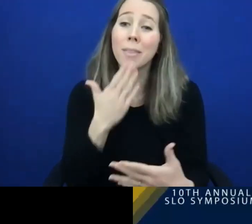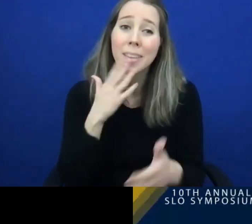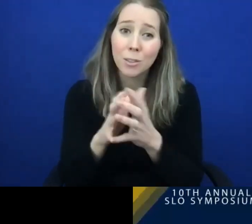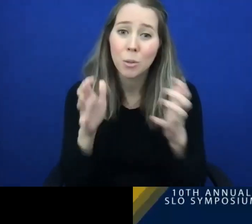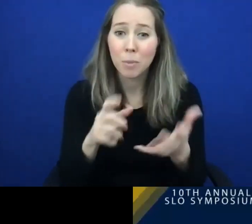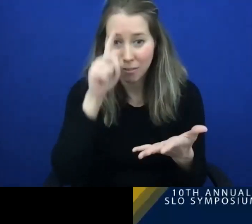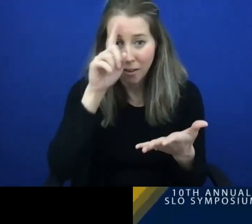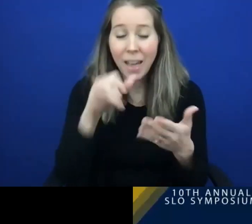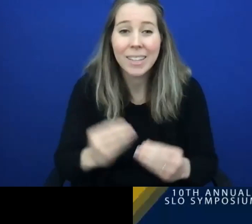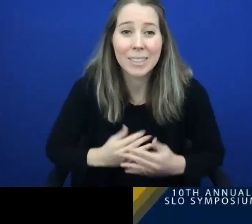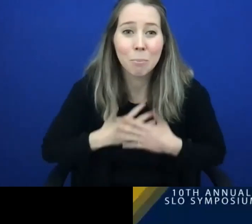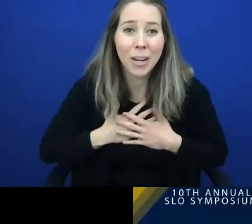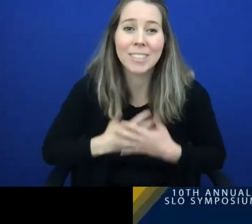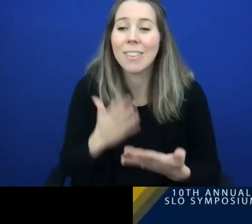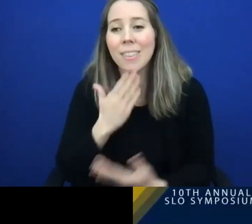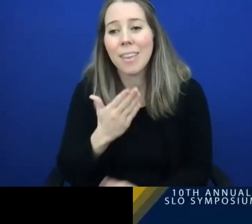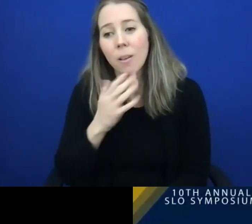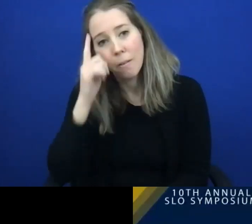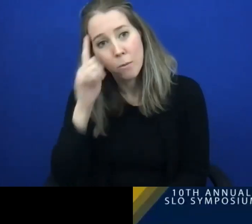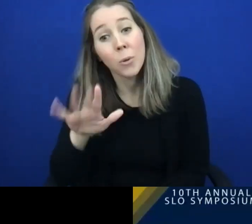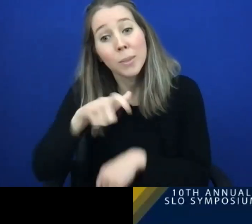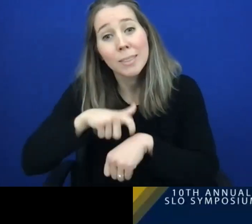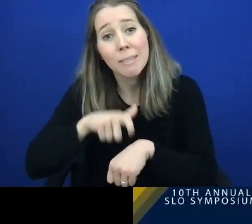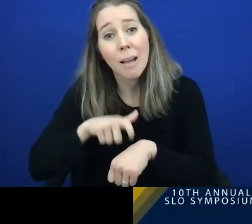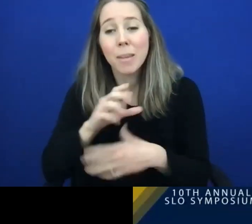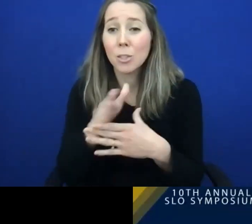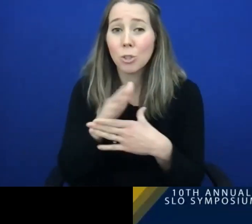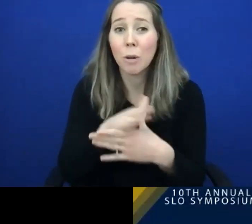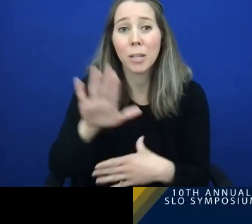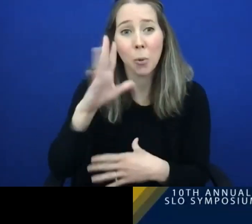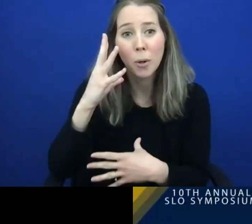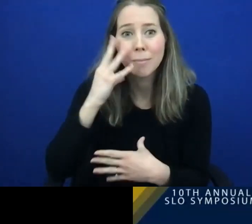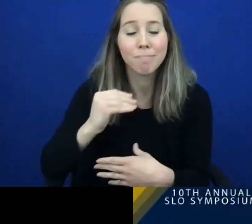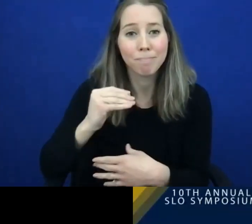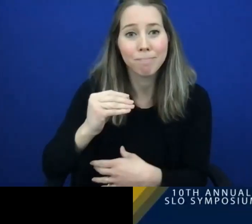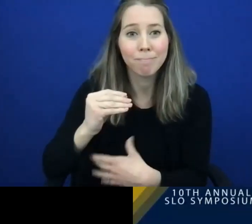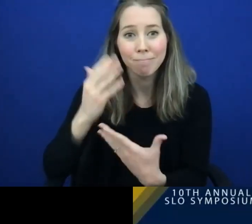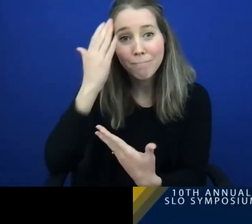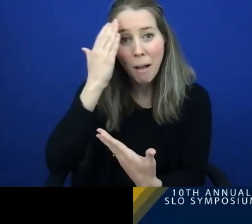the inspiration. Thank you for your time and sharing of your expertise.